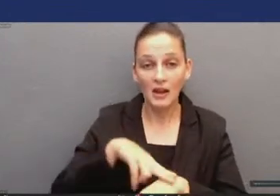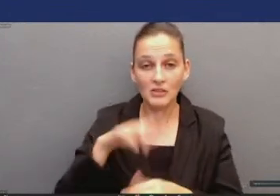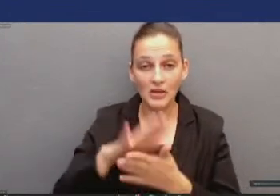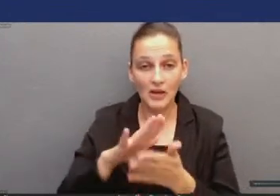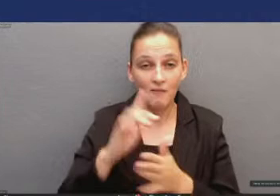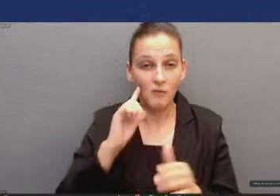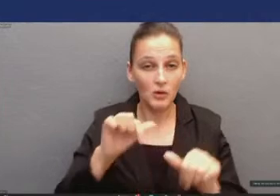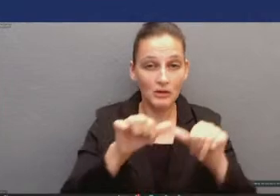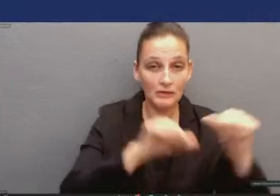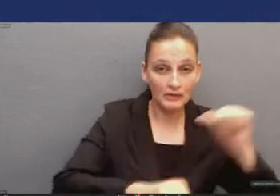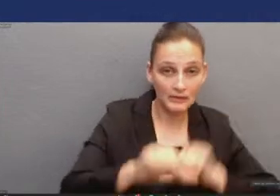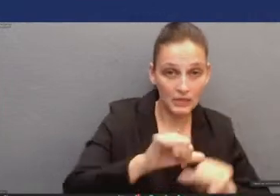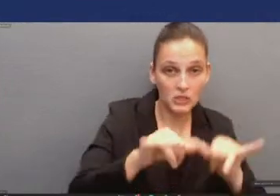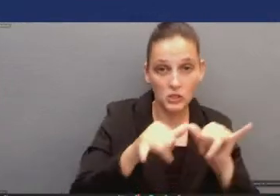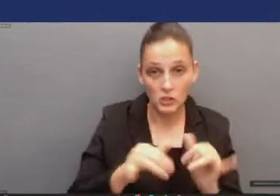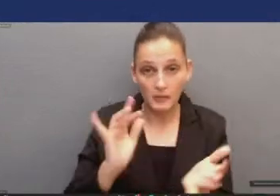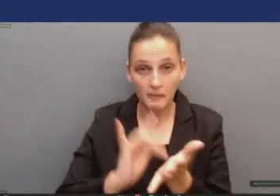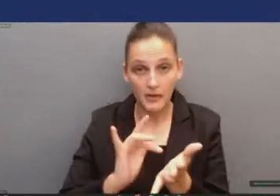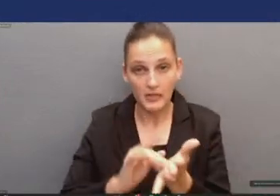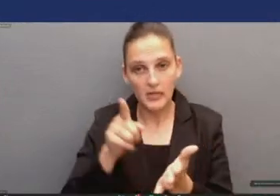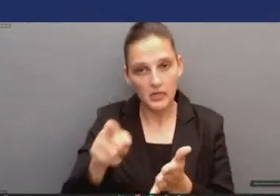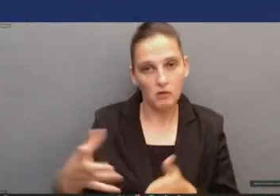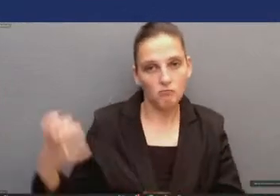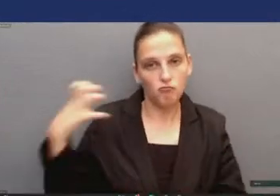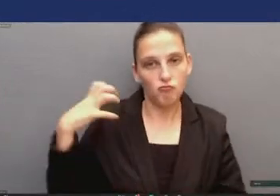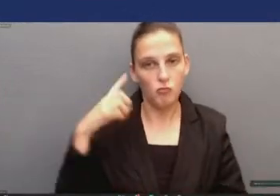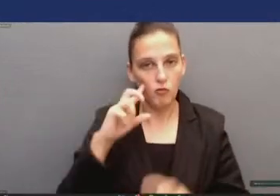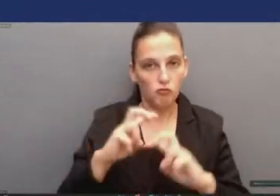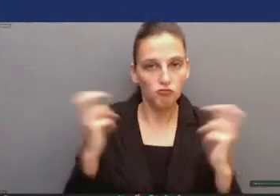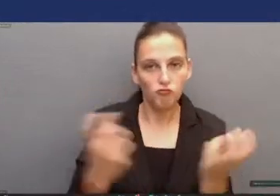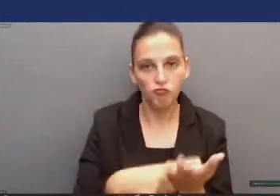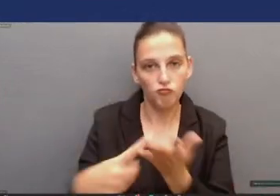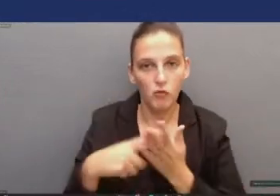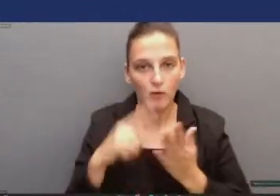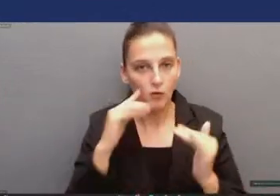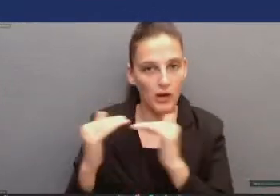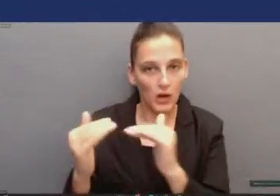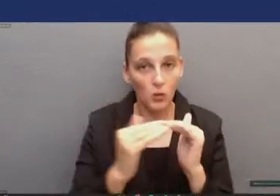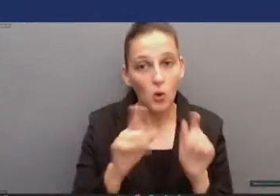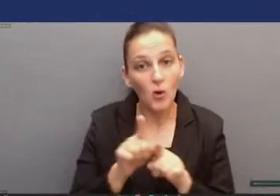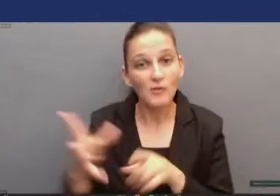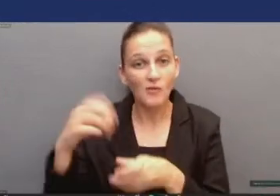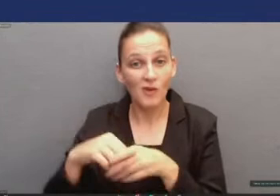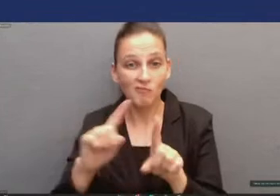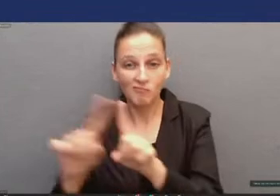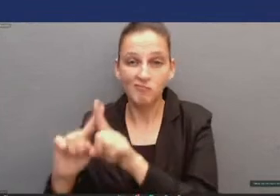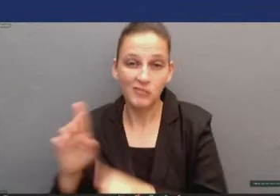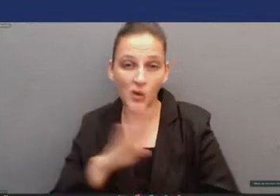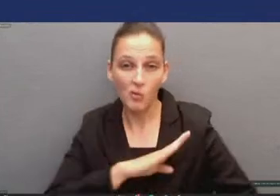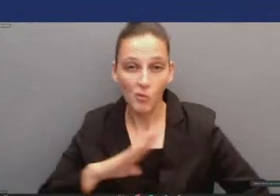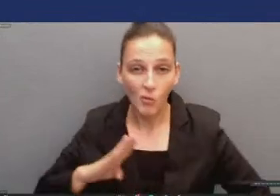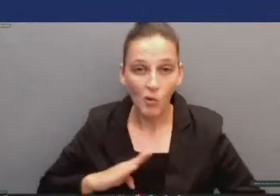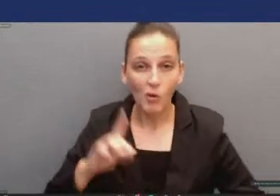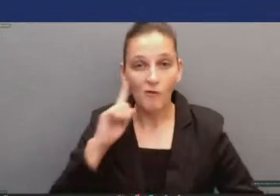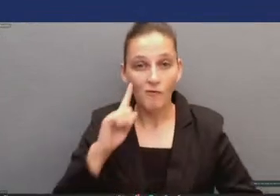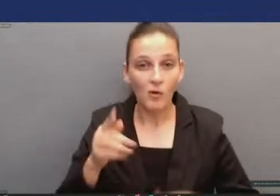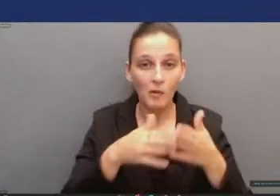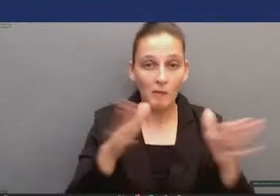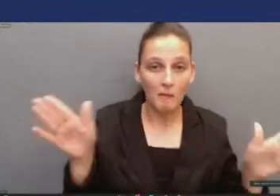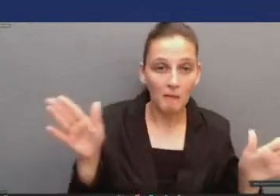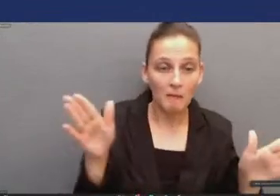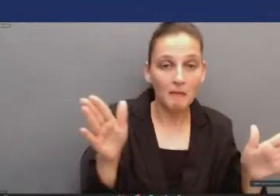and Medicine, he chairs the Roundtable on Health Equity and has served on the board of Population Health and Public